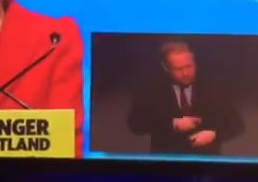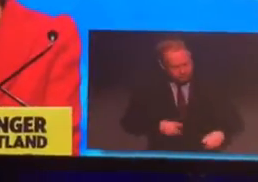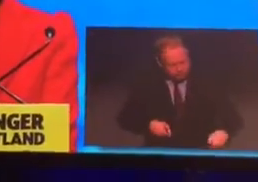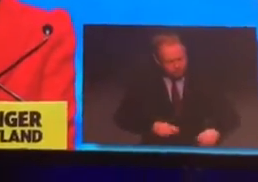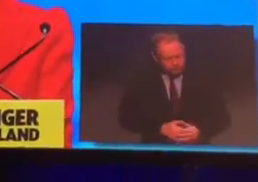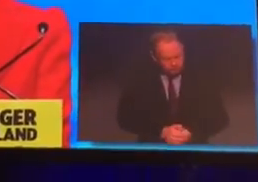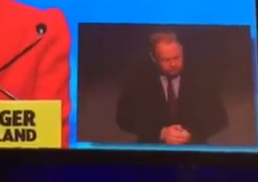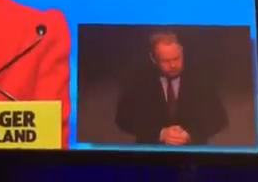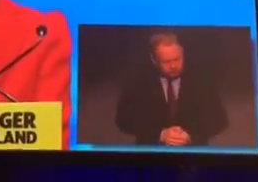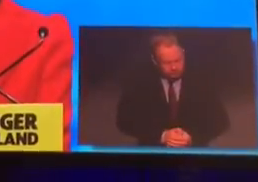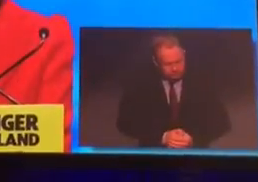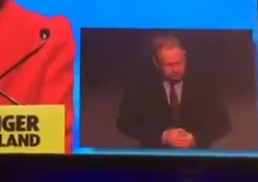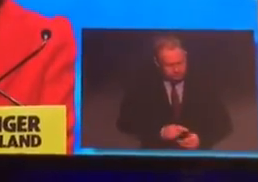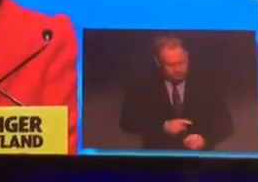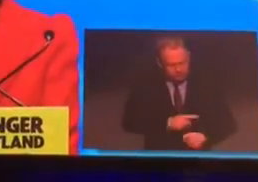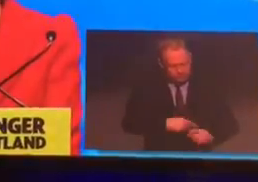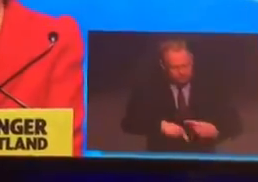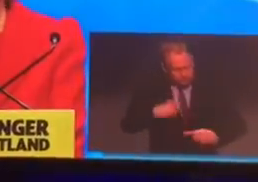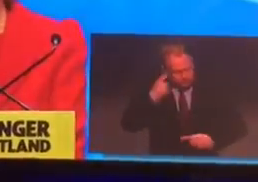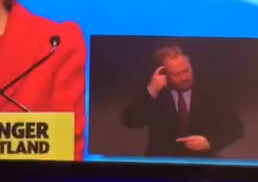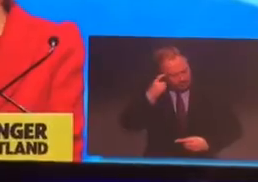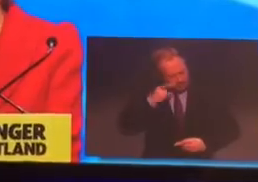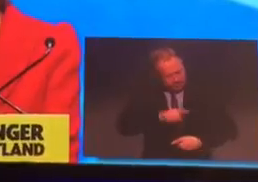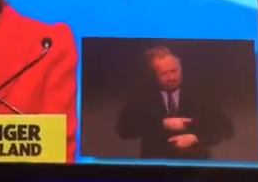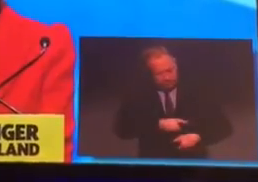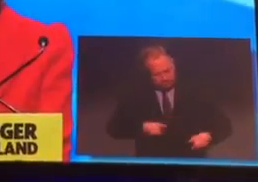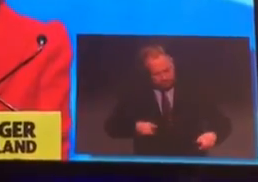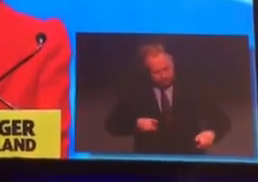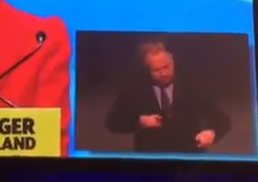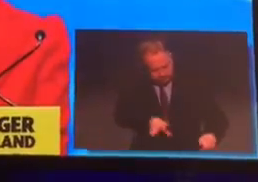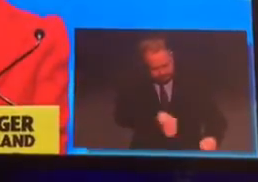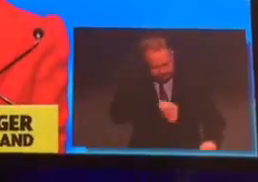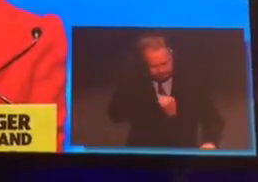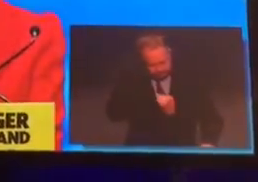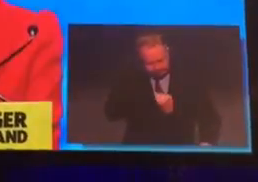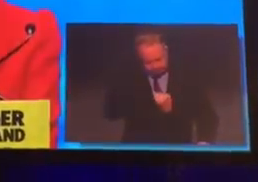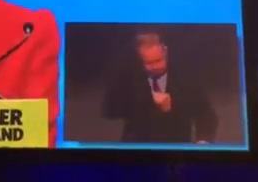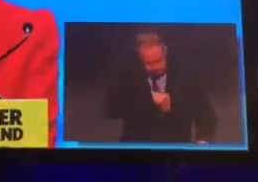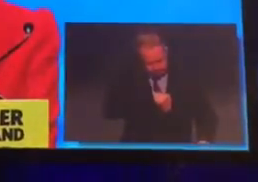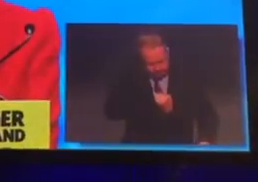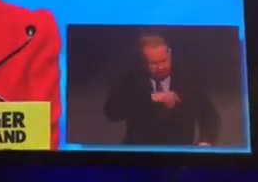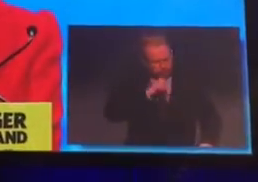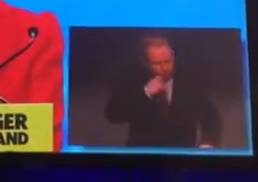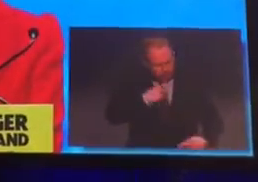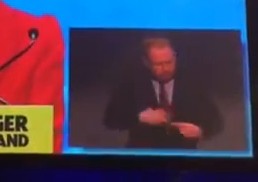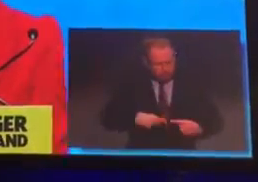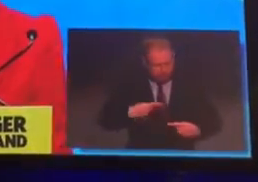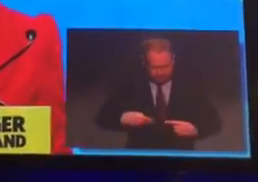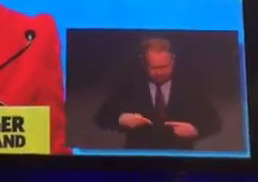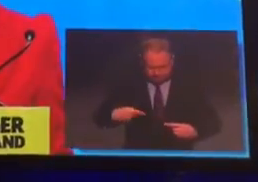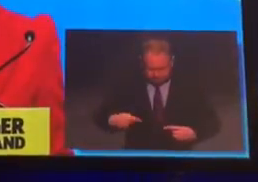You are in our thoughts and in our hearts, and you always will be.